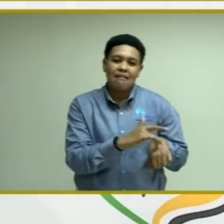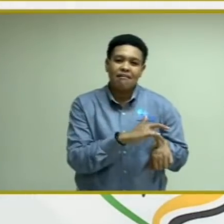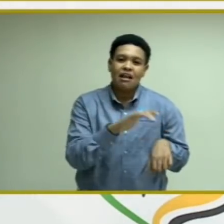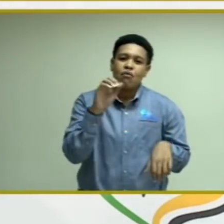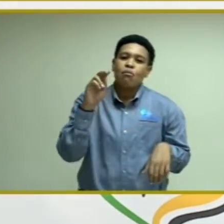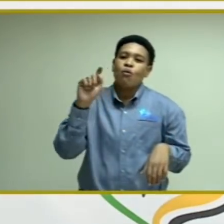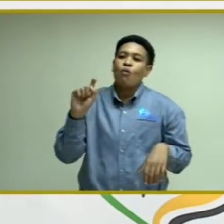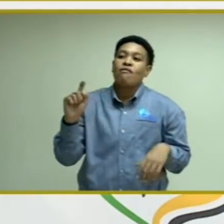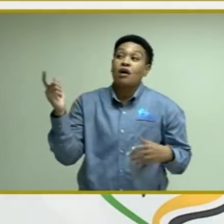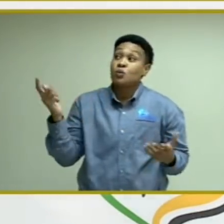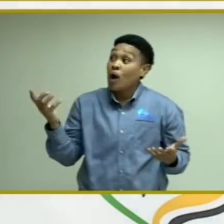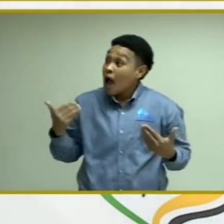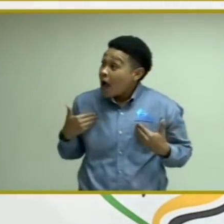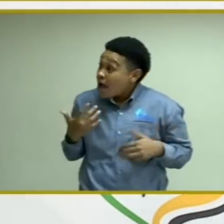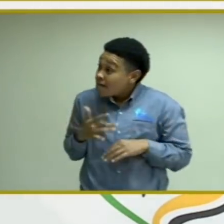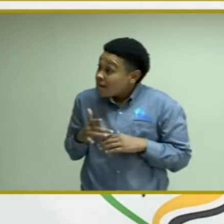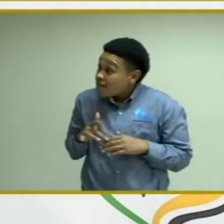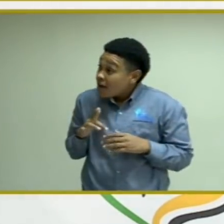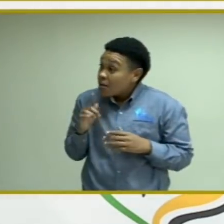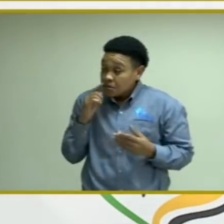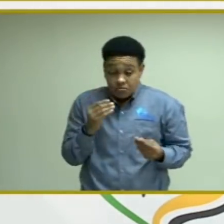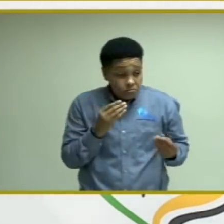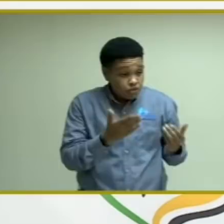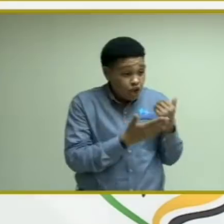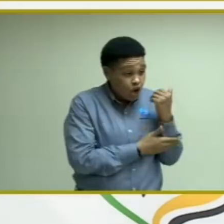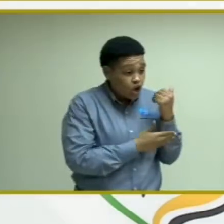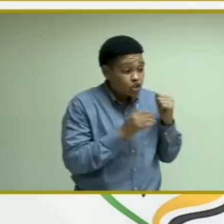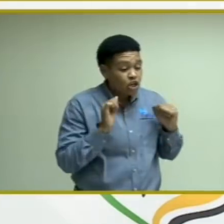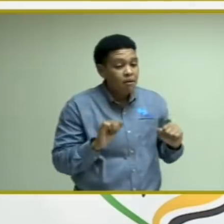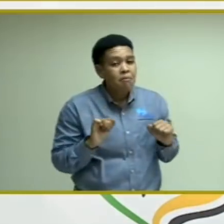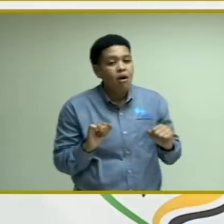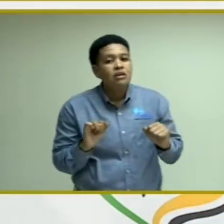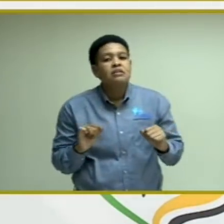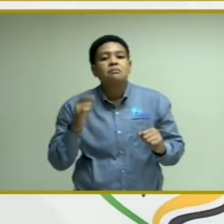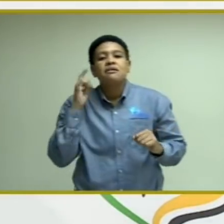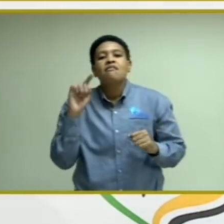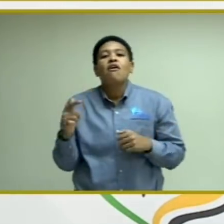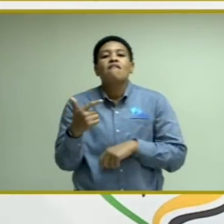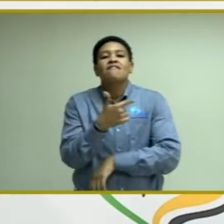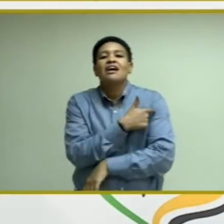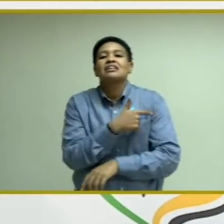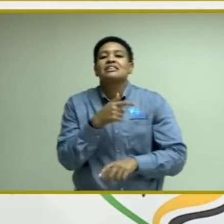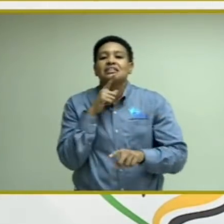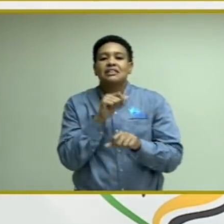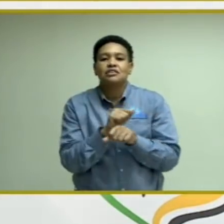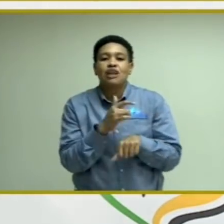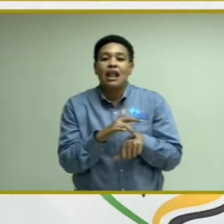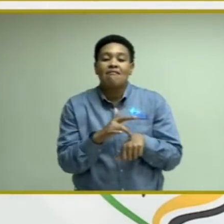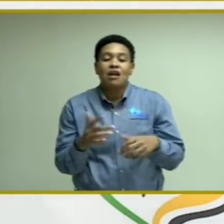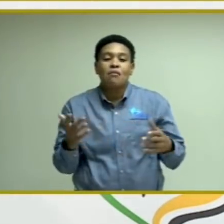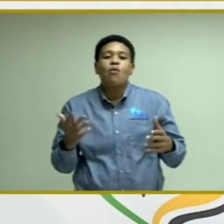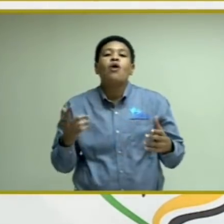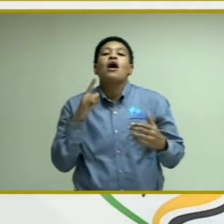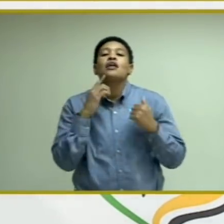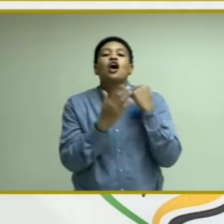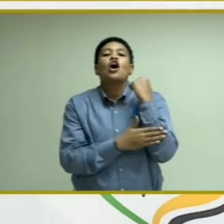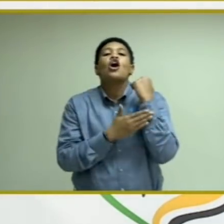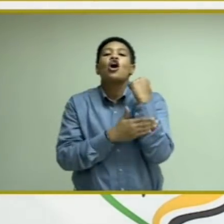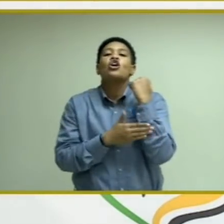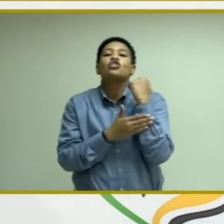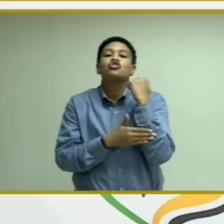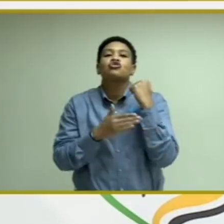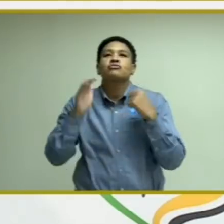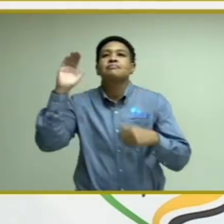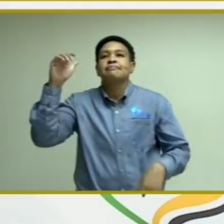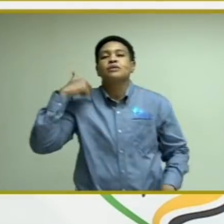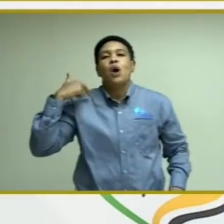COVAX facility, they present to countries the possibilities for vaccines that are available, and the country makes its